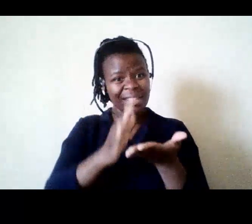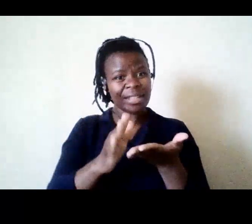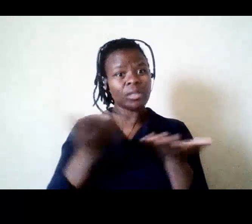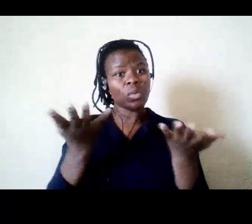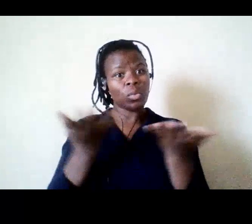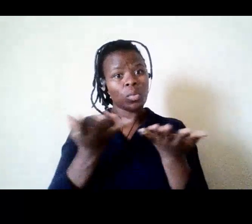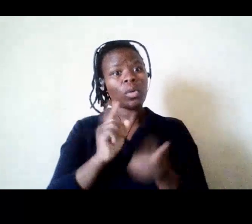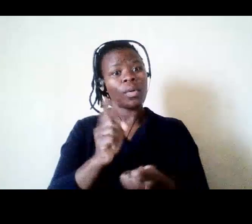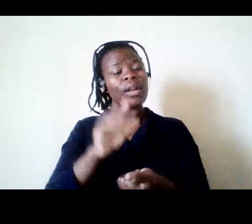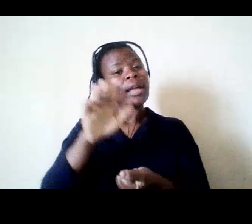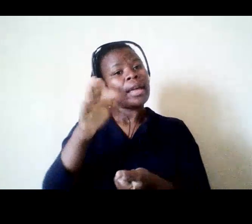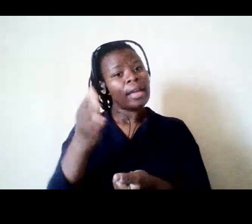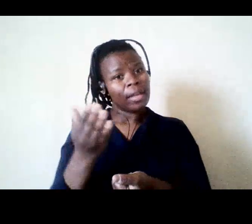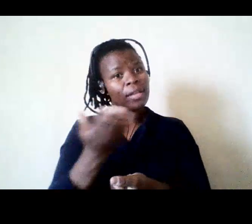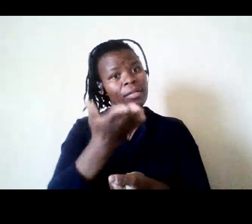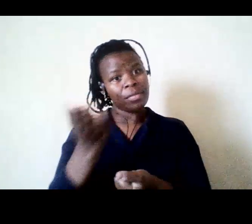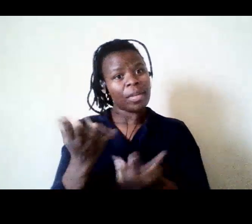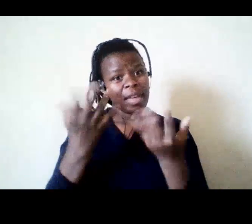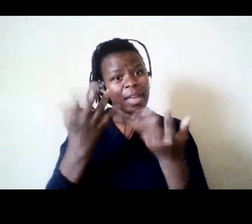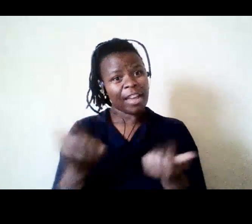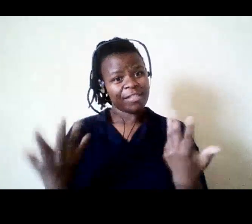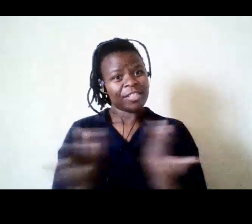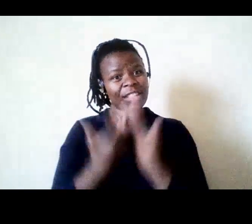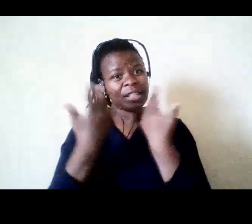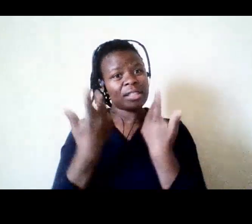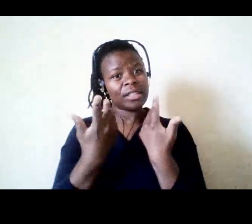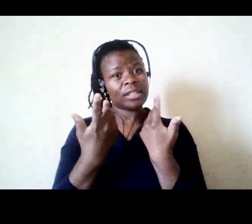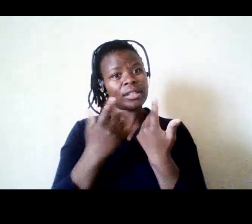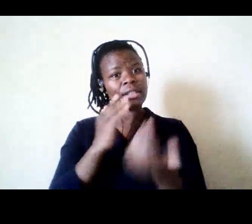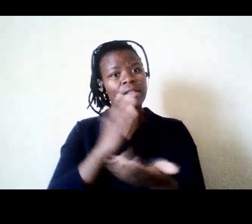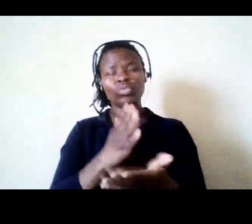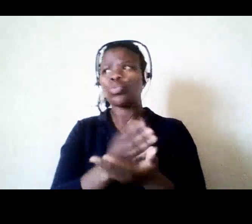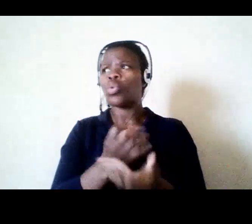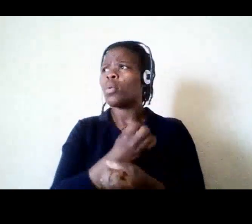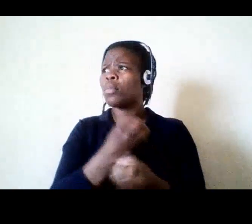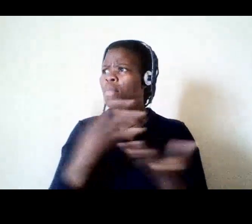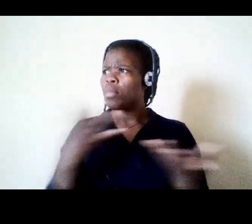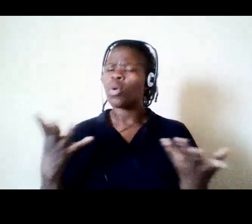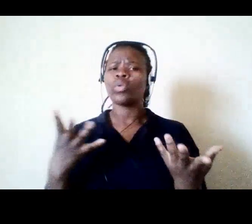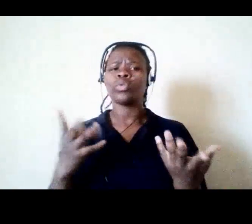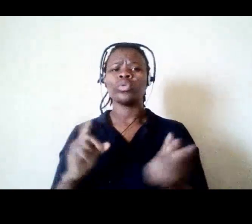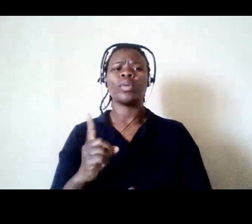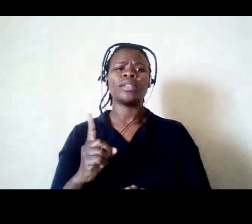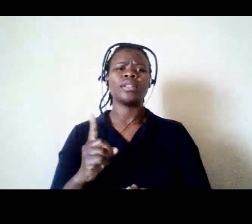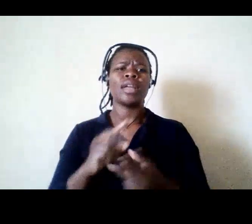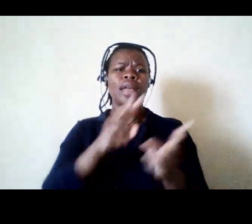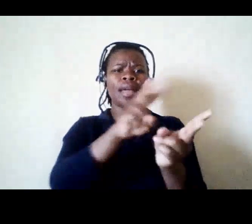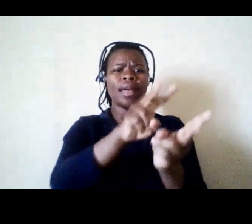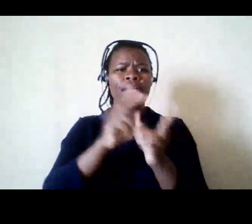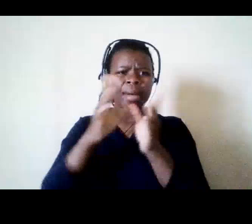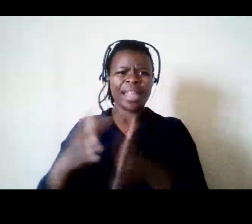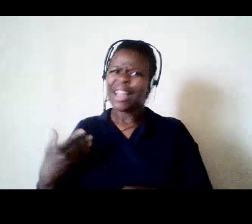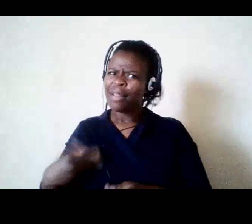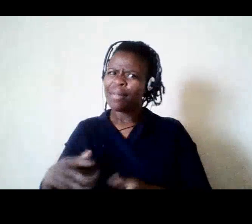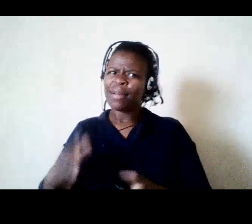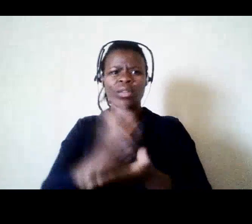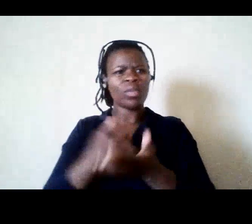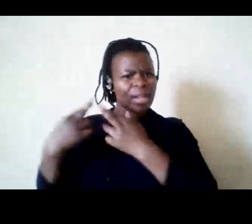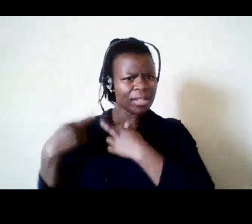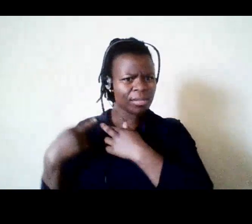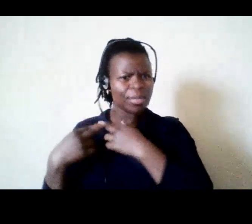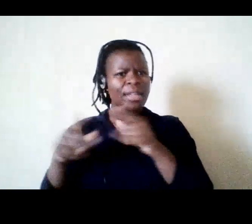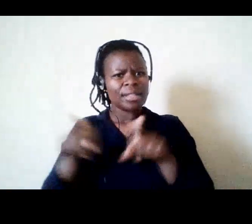if there are challenges, most of employers don't want to take responsibility, even if some of them are trained